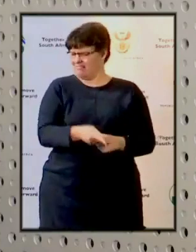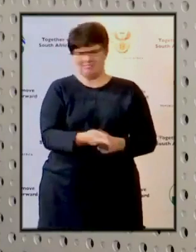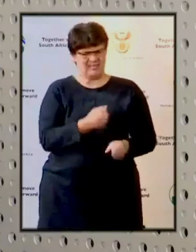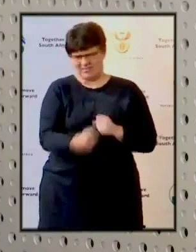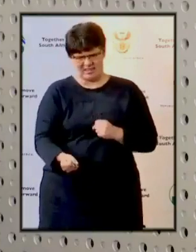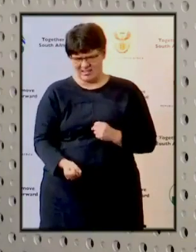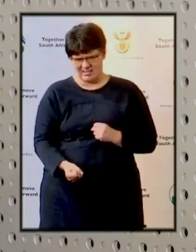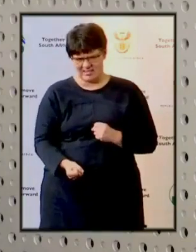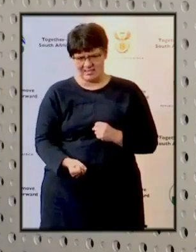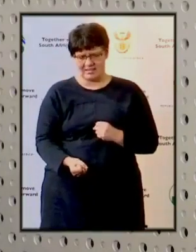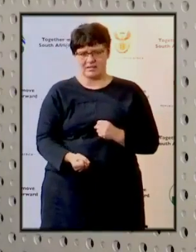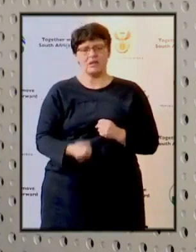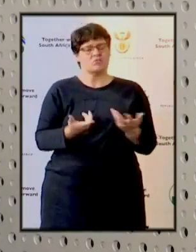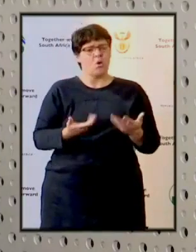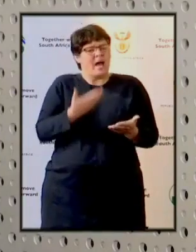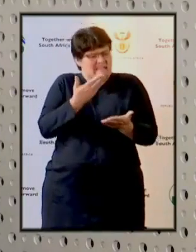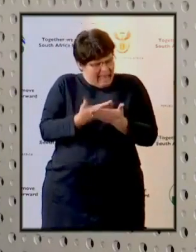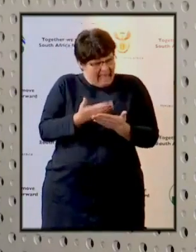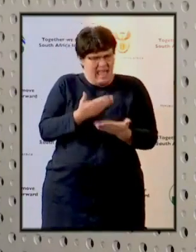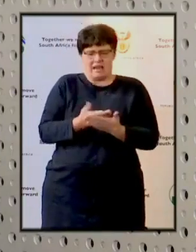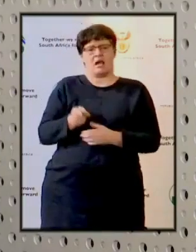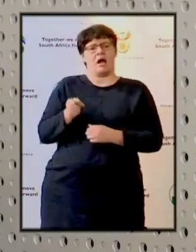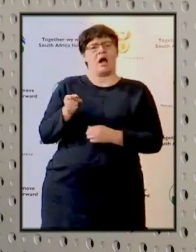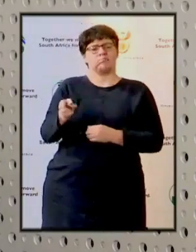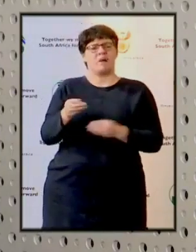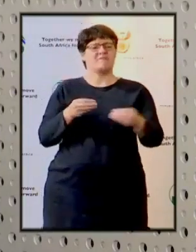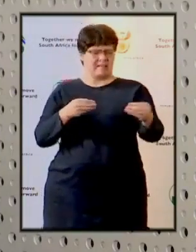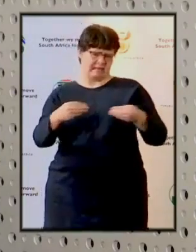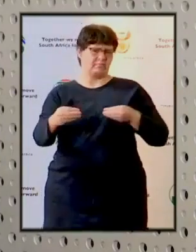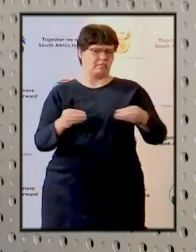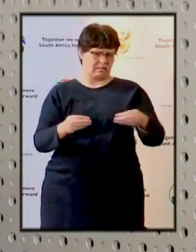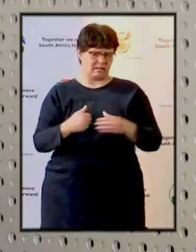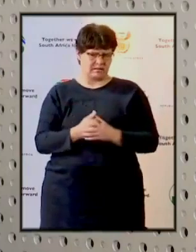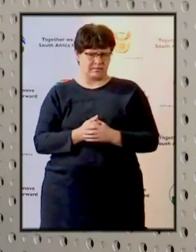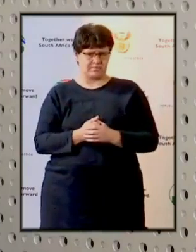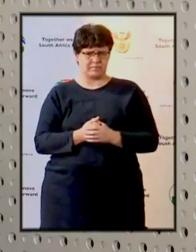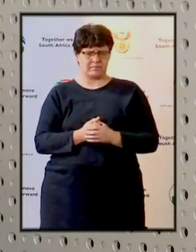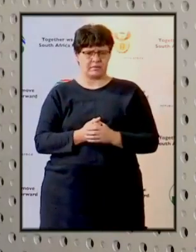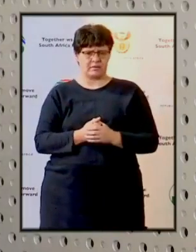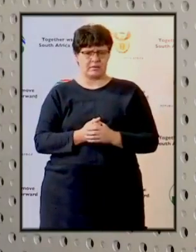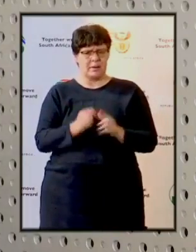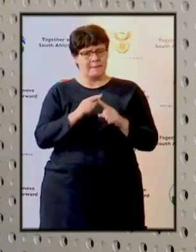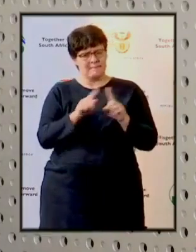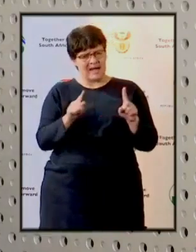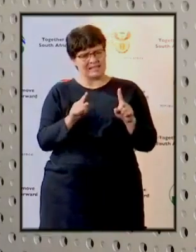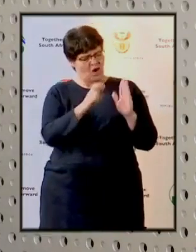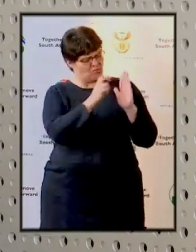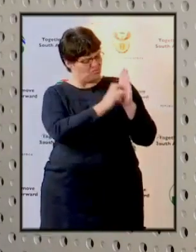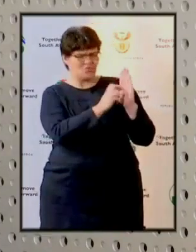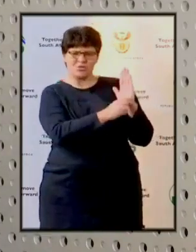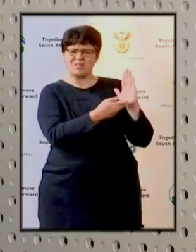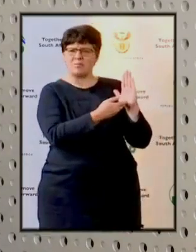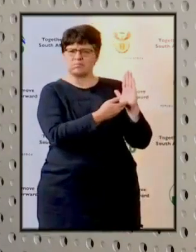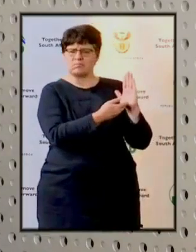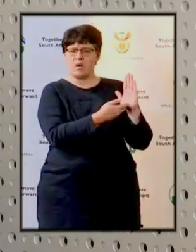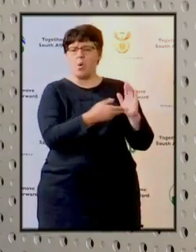so it leaves some degree of flexibility there. But In crafting regulations, it's not about trying